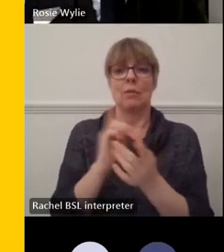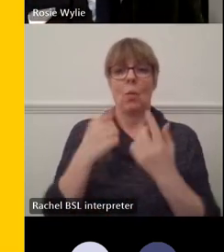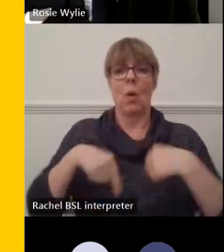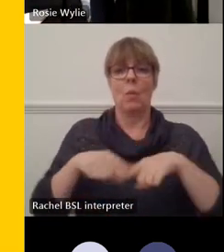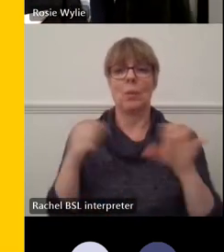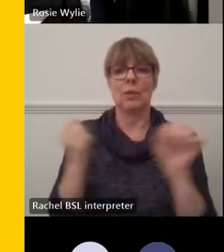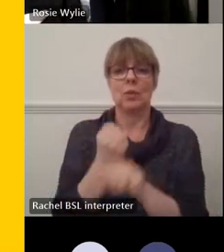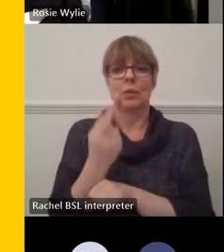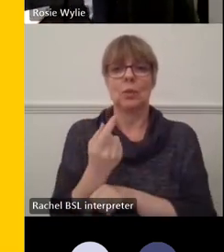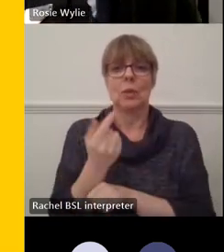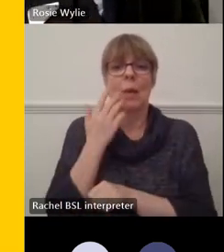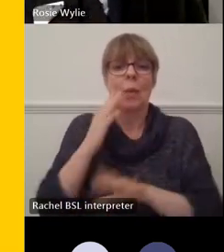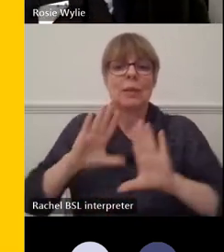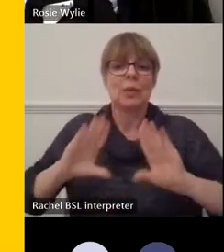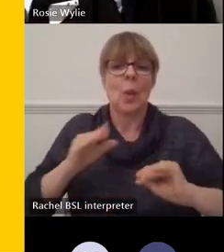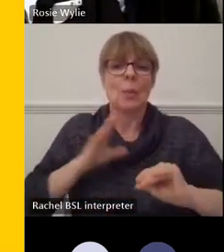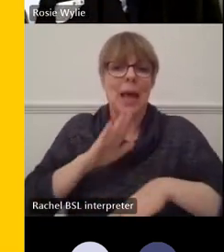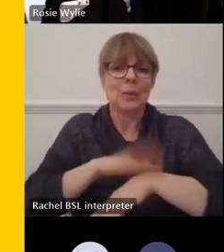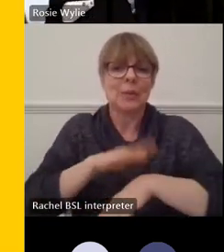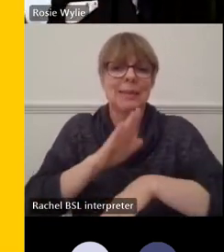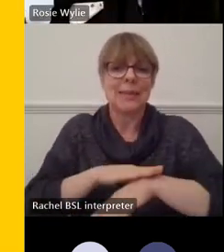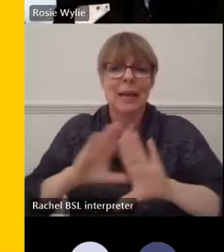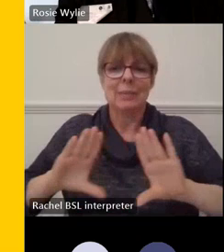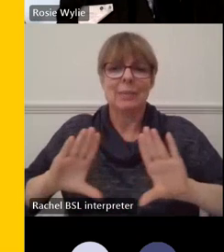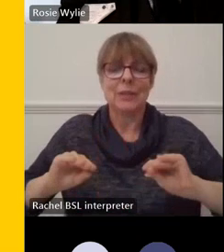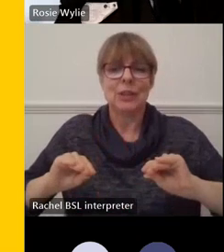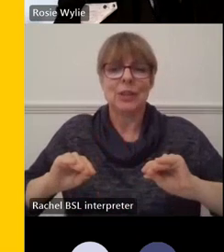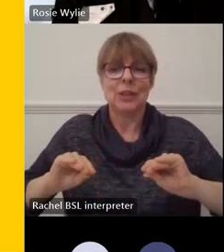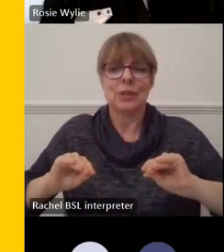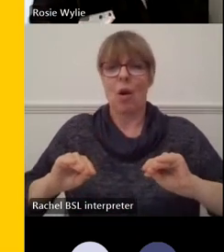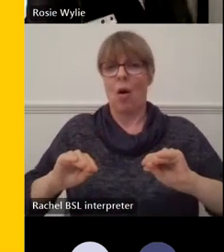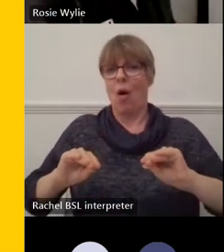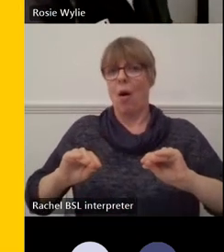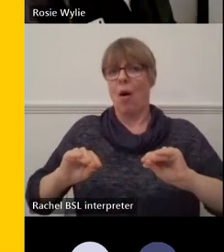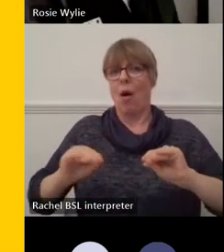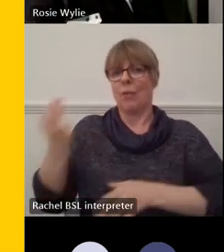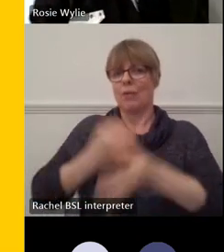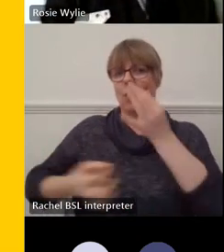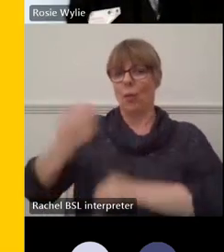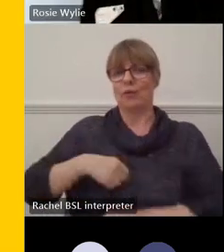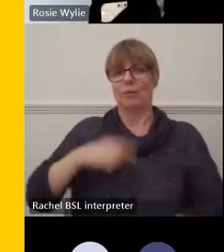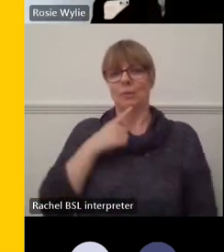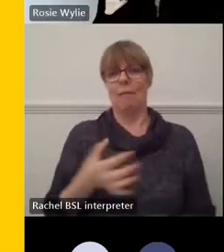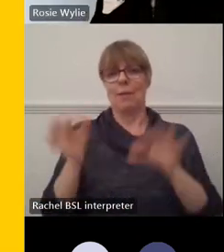leave it there because my time is up. Any questions? Bang on.